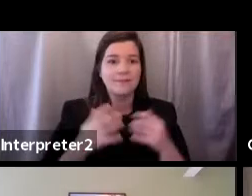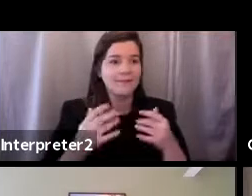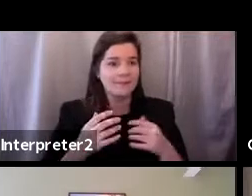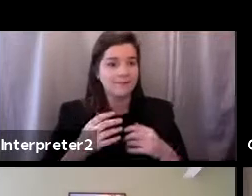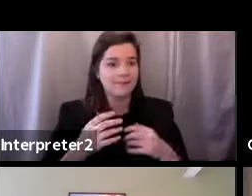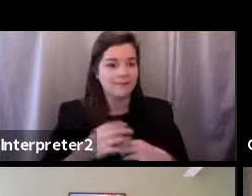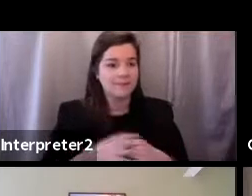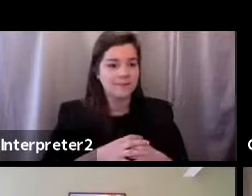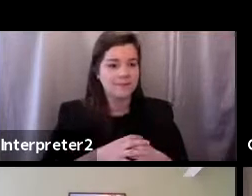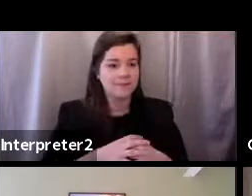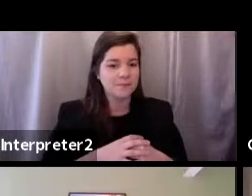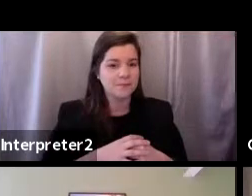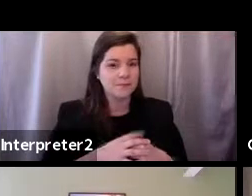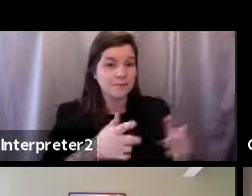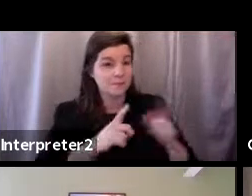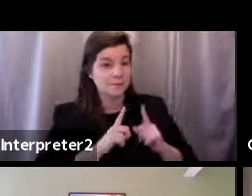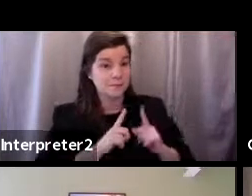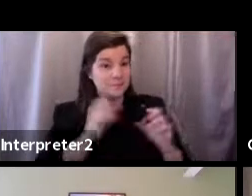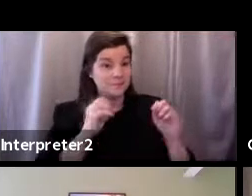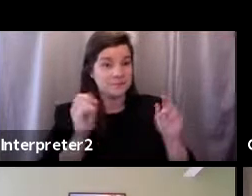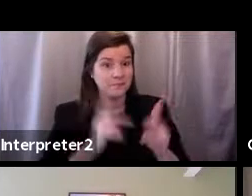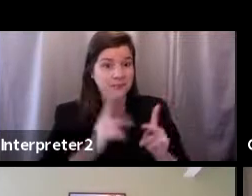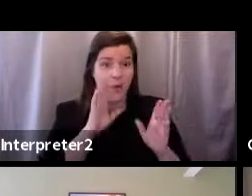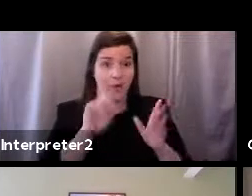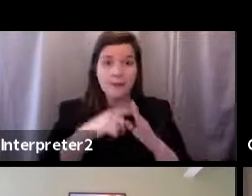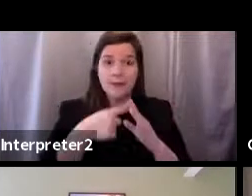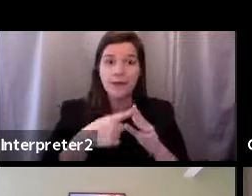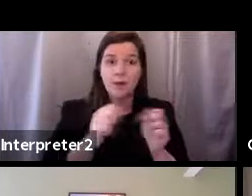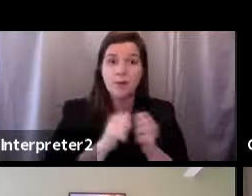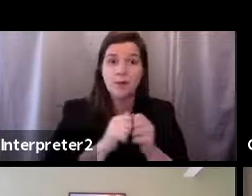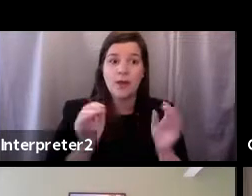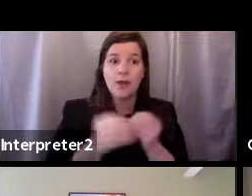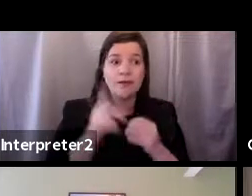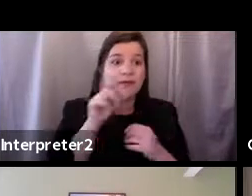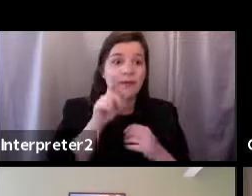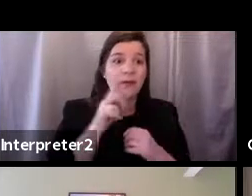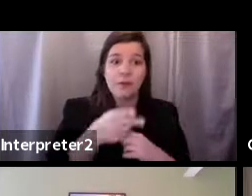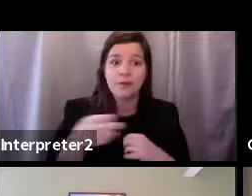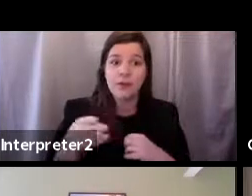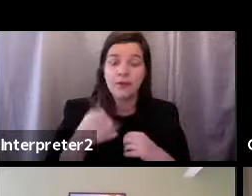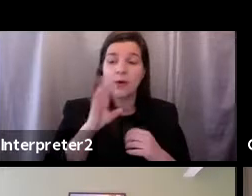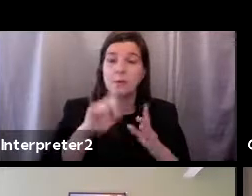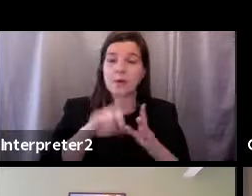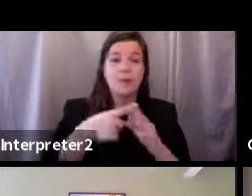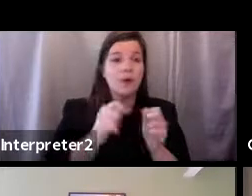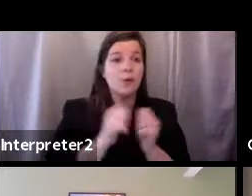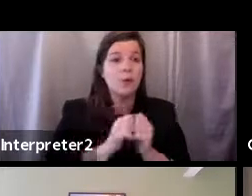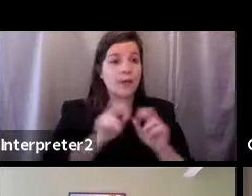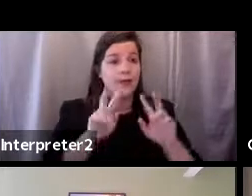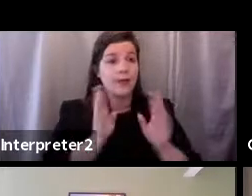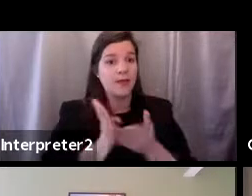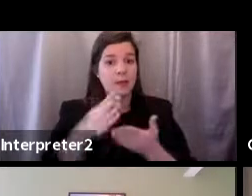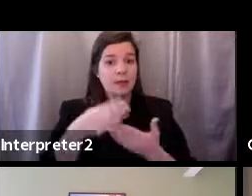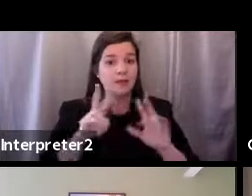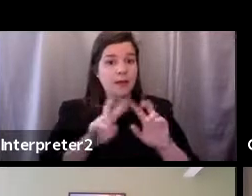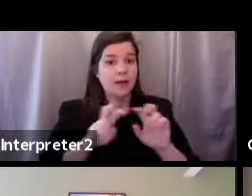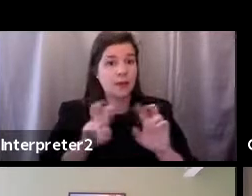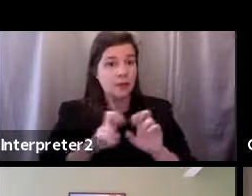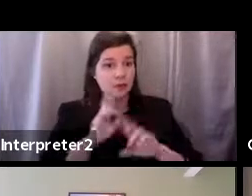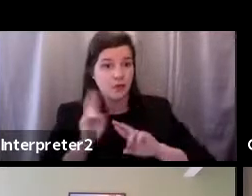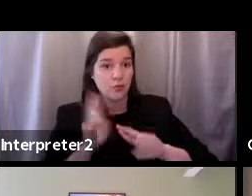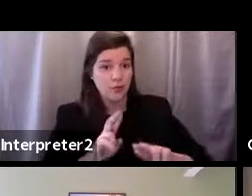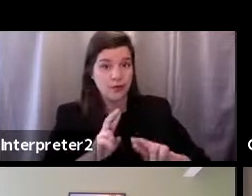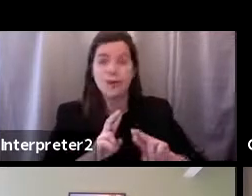with the Office of Deaf and Hard of Hearing and start with the analyst report on that.